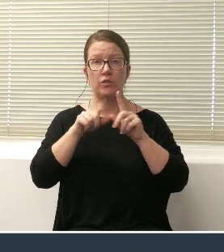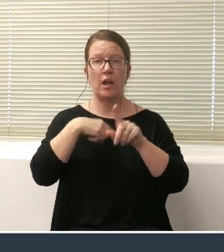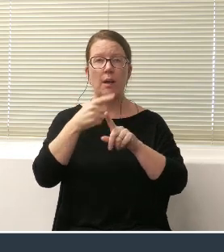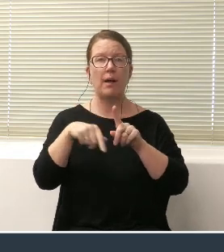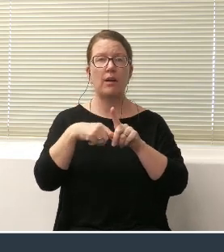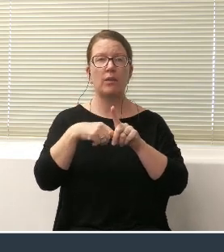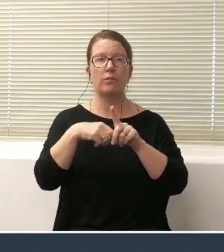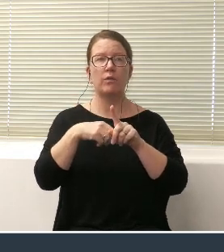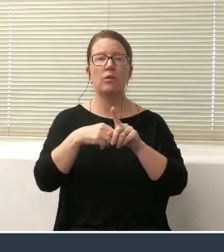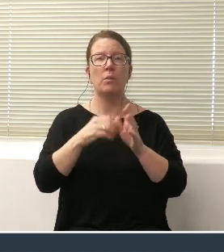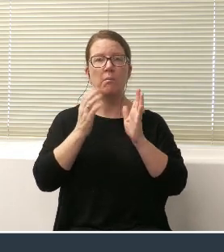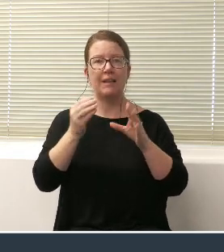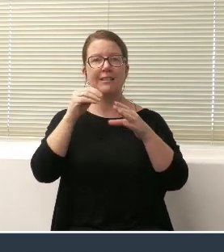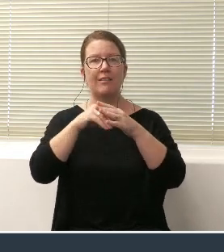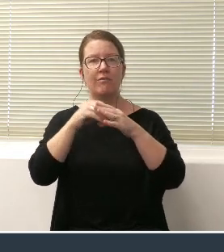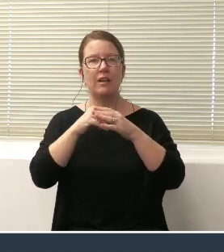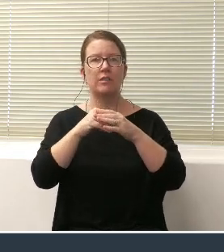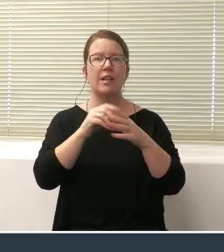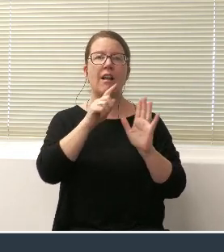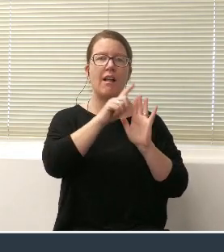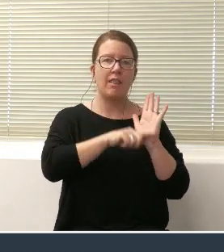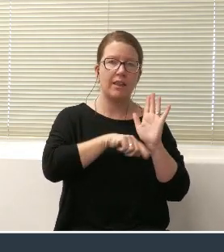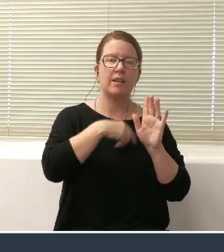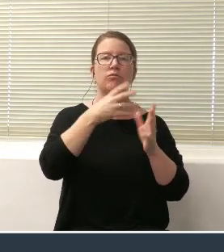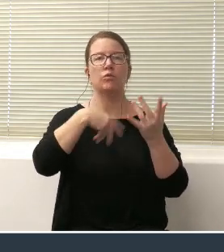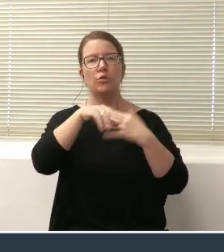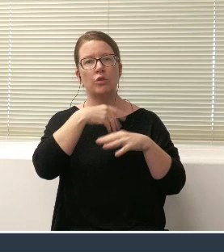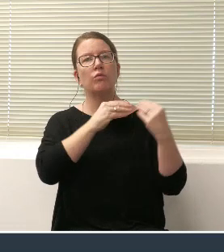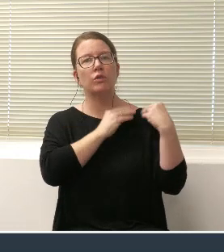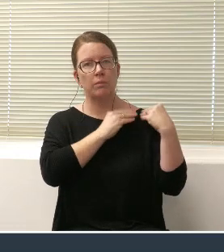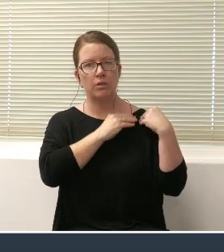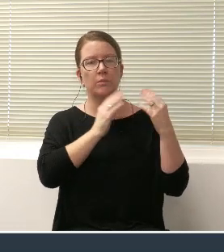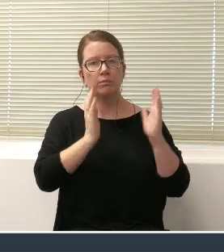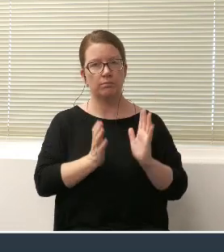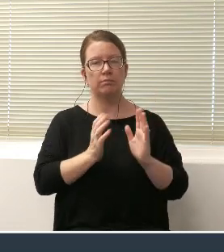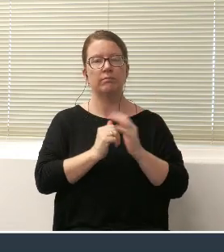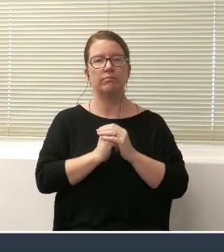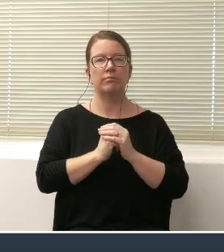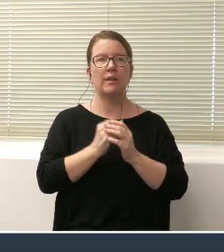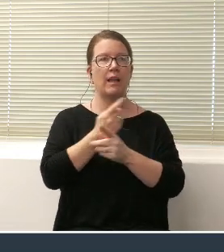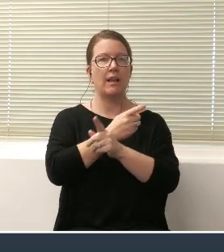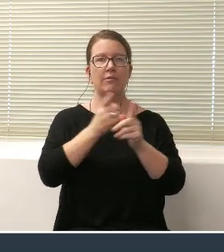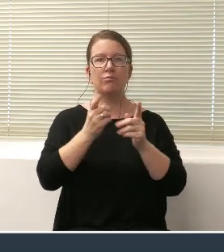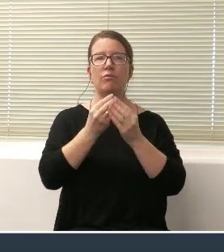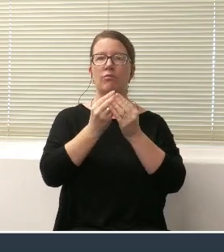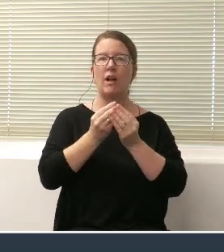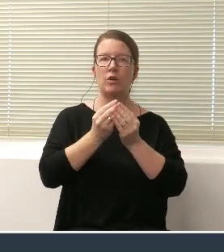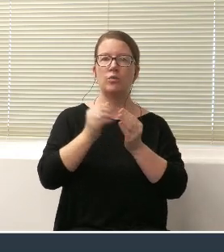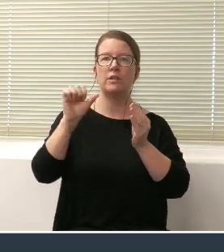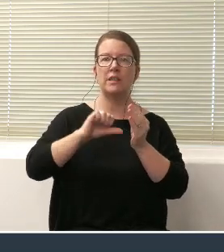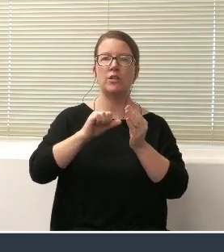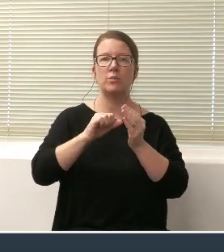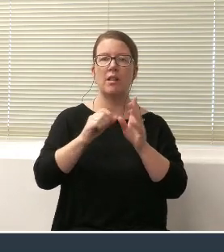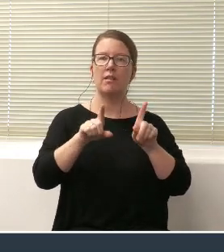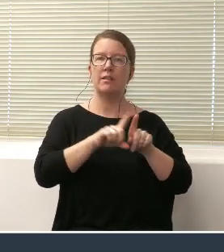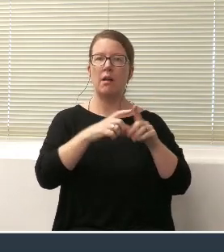invest ethically and socially responsible. Essentially, the values of council need to reflect the values of the